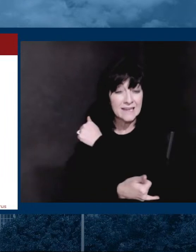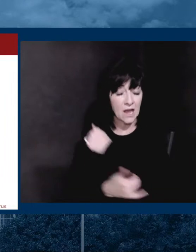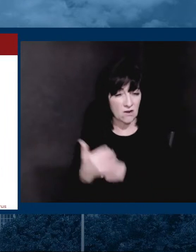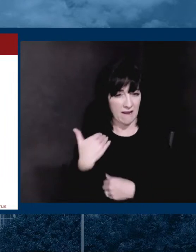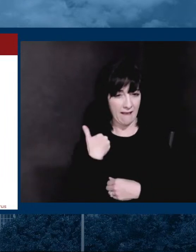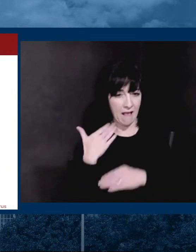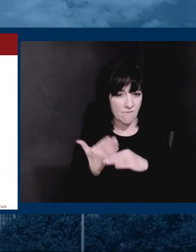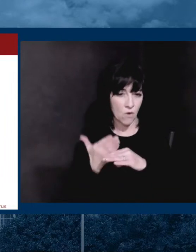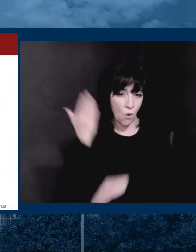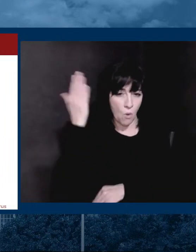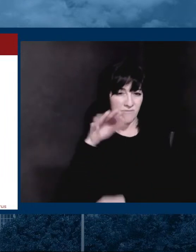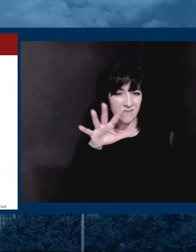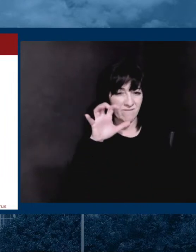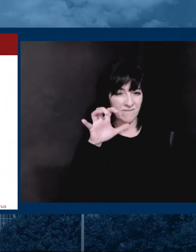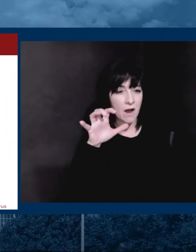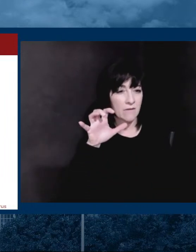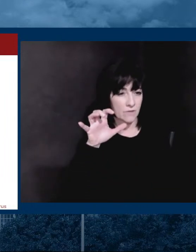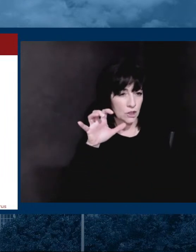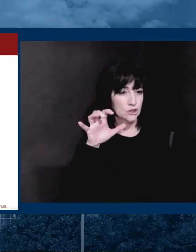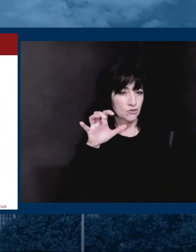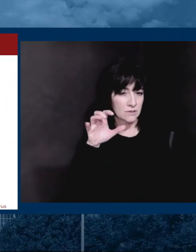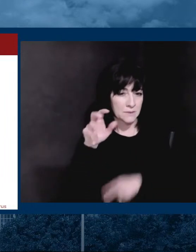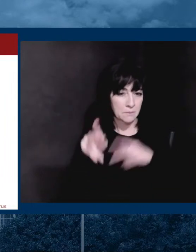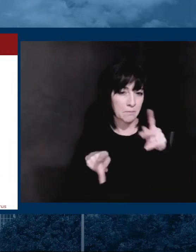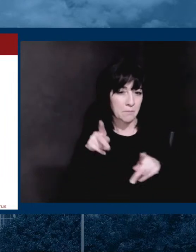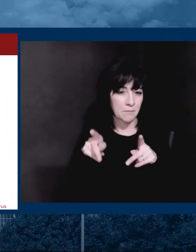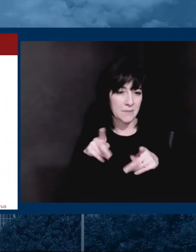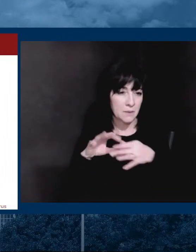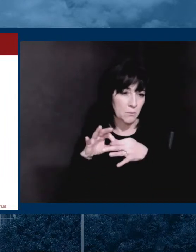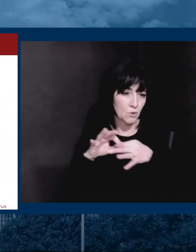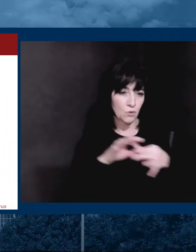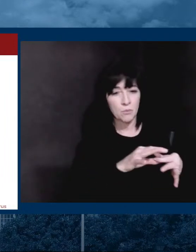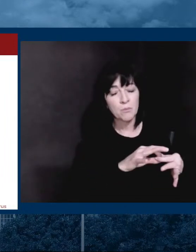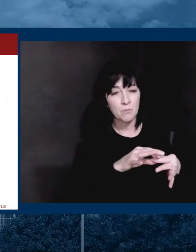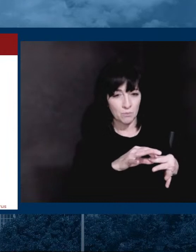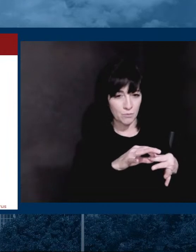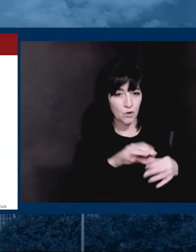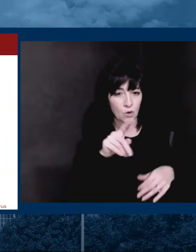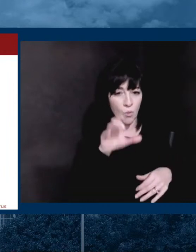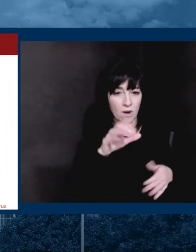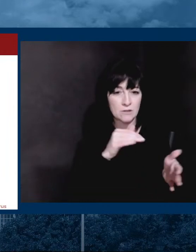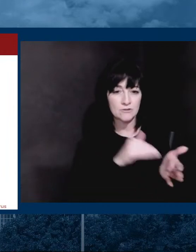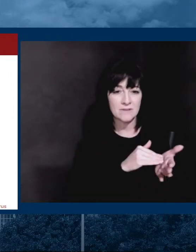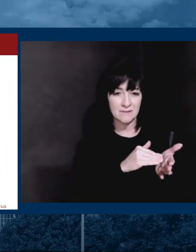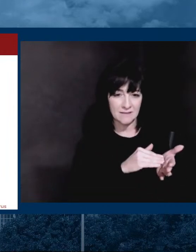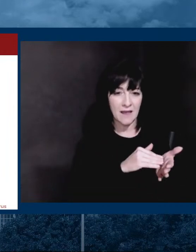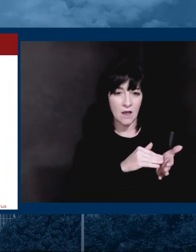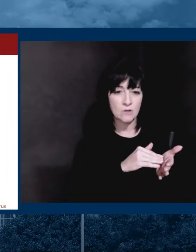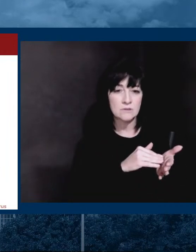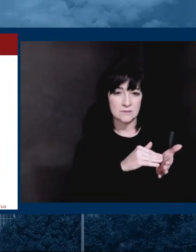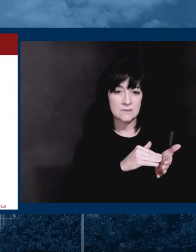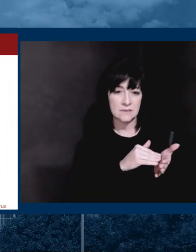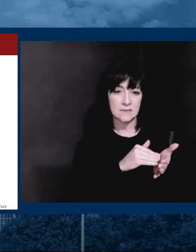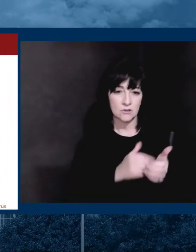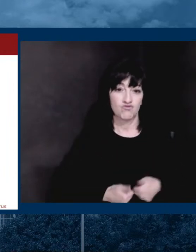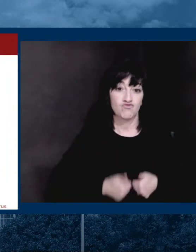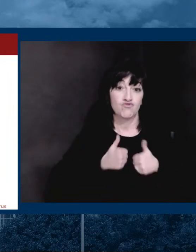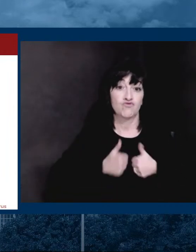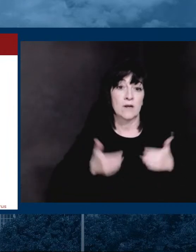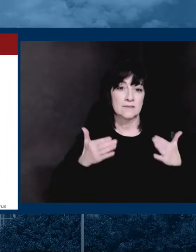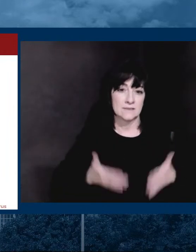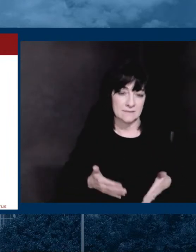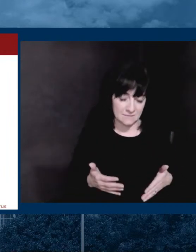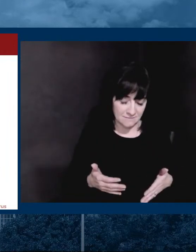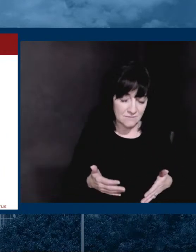which is a fairly high case rate, also high percent positivity. So we saw an increase